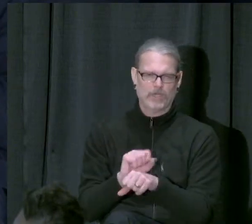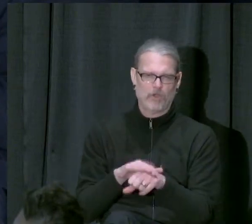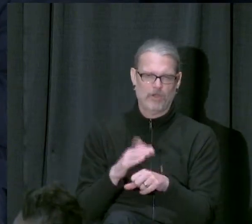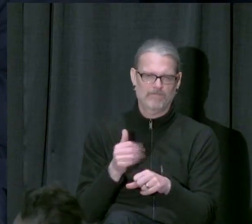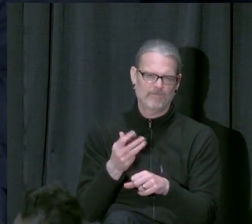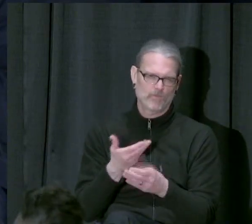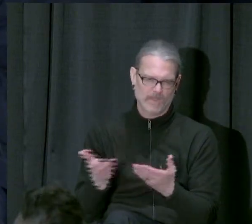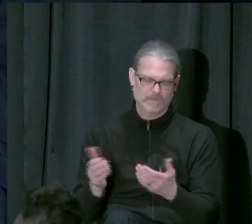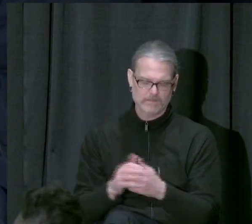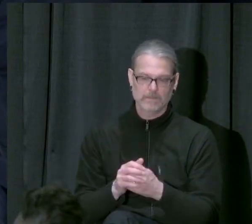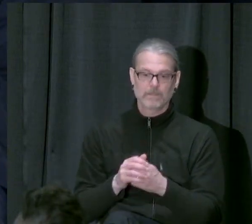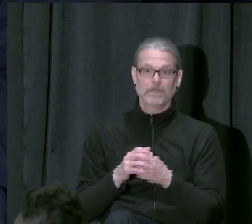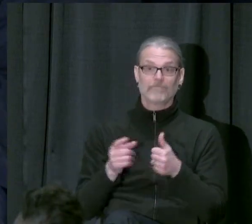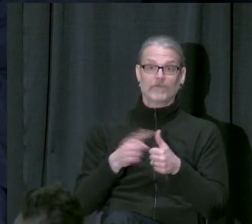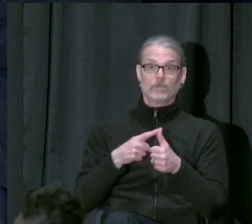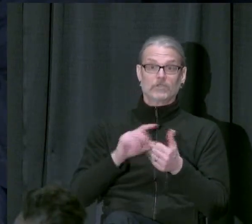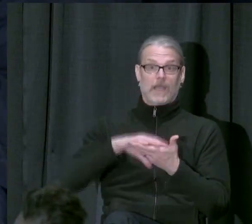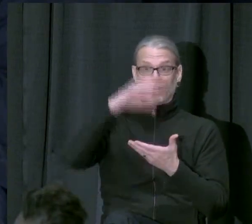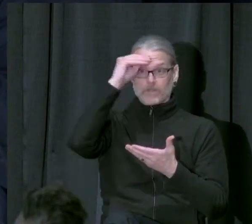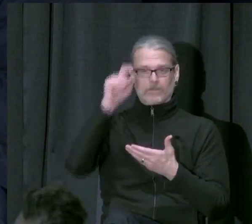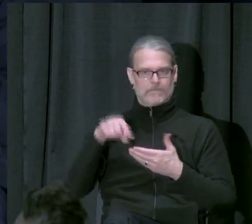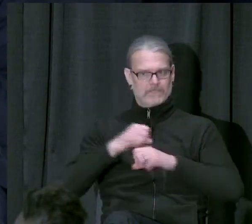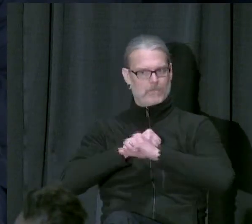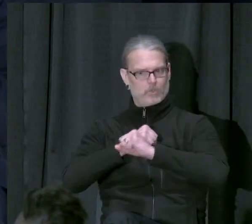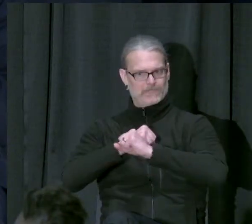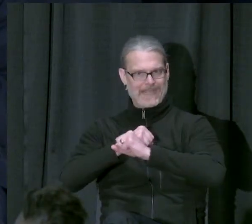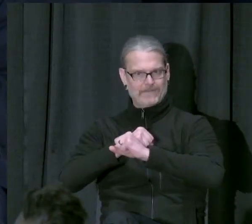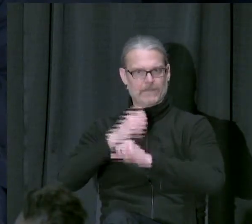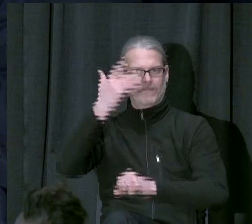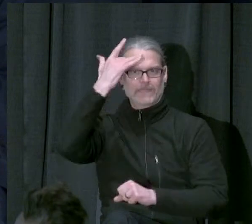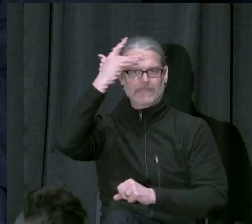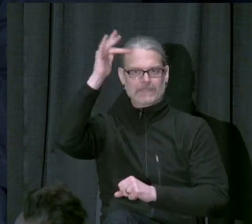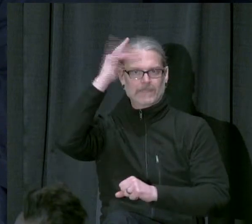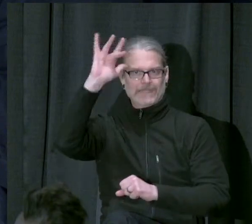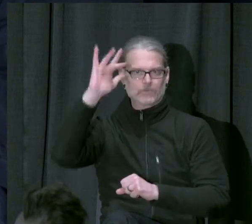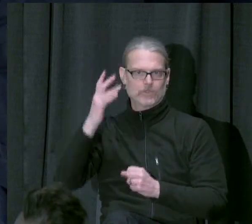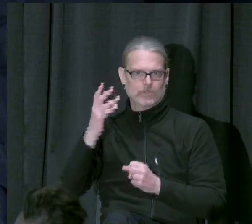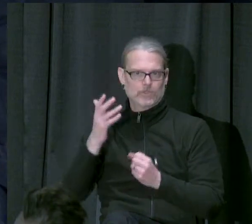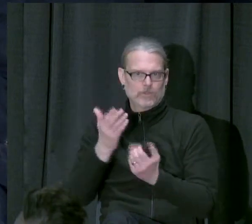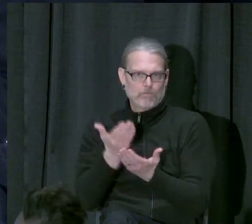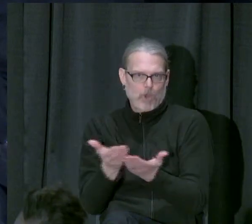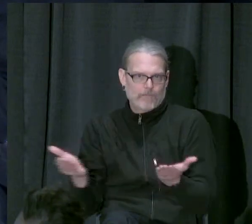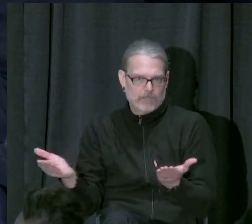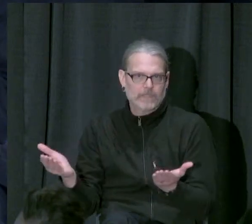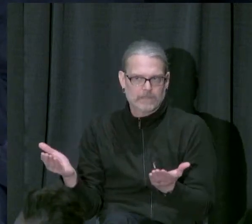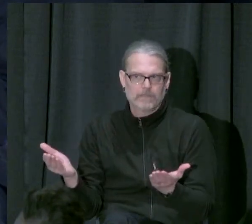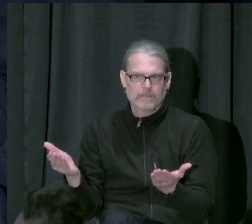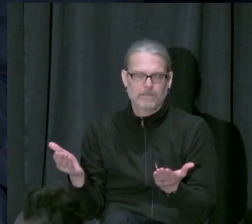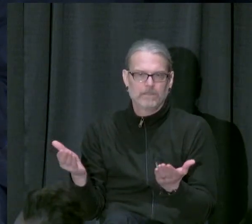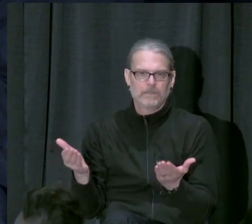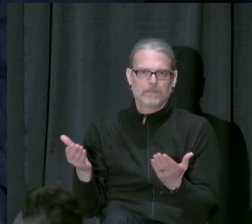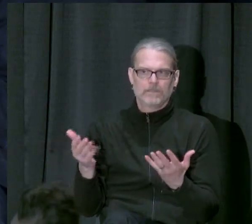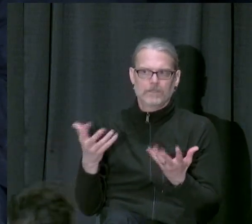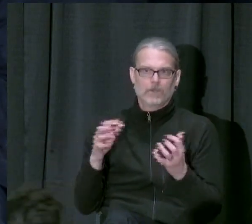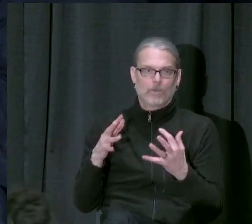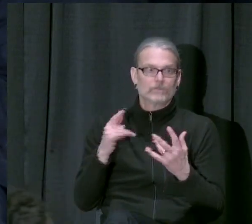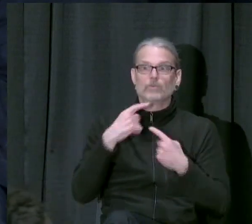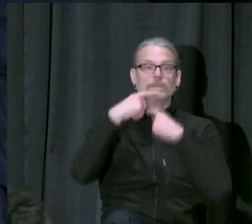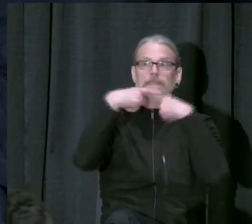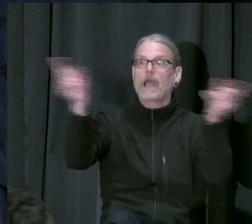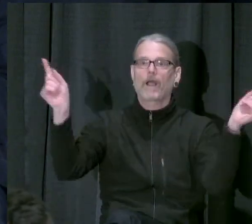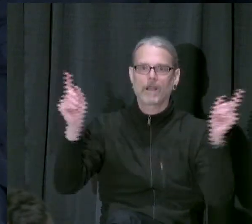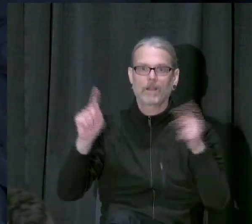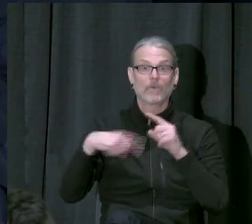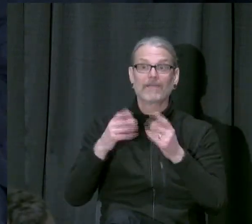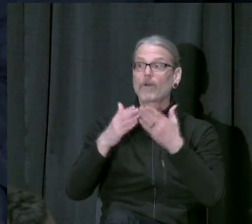that you have to protect the knowledge of it to a certain point so that you don't give away the idea. Once it's in the public